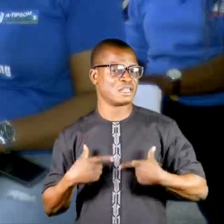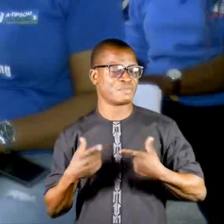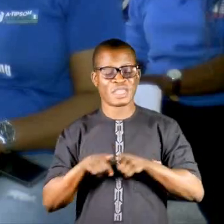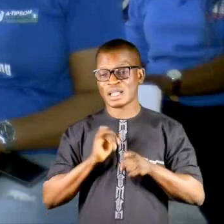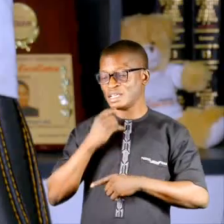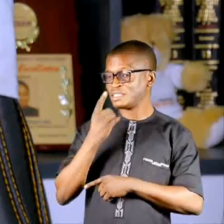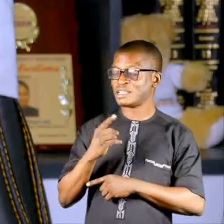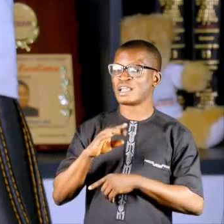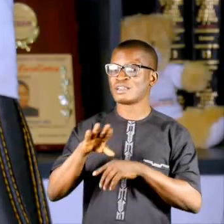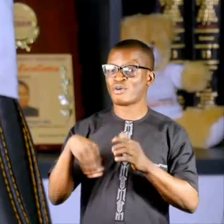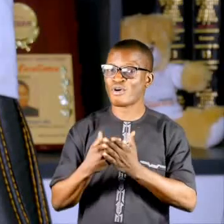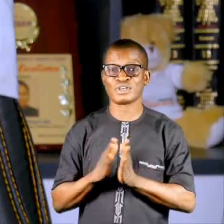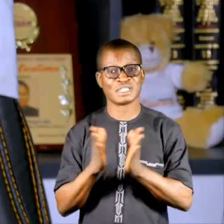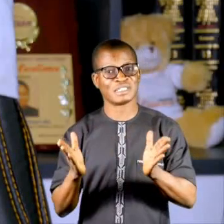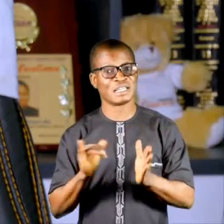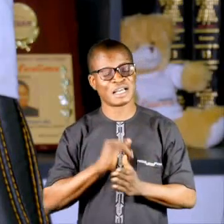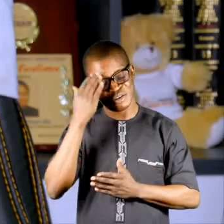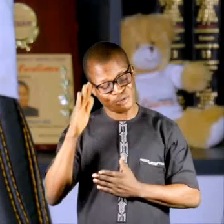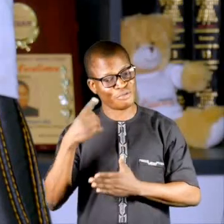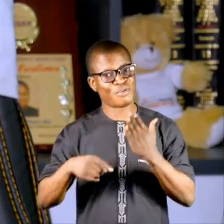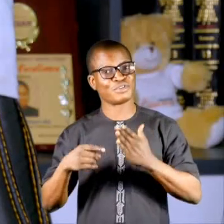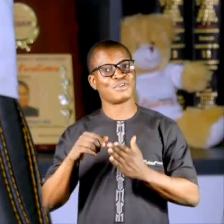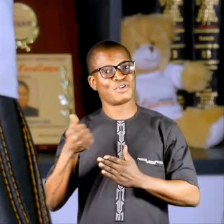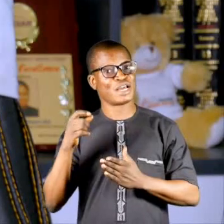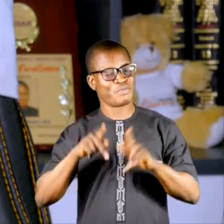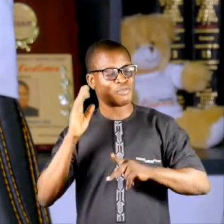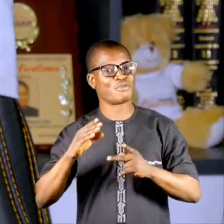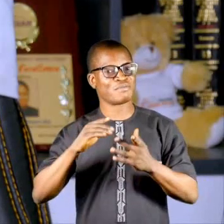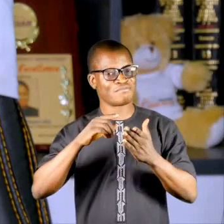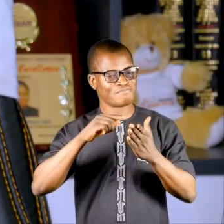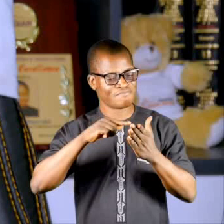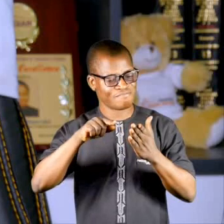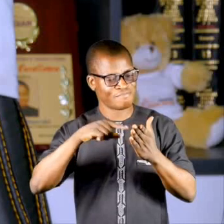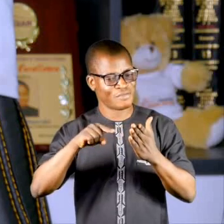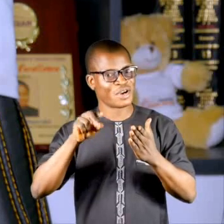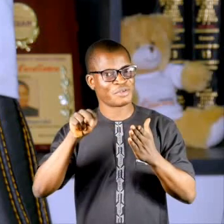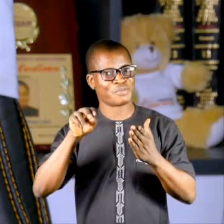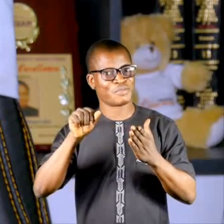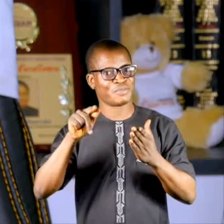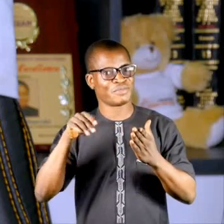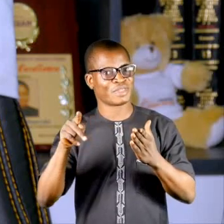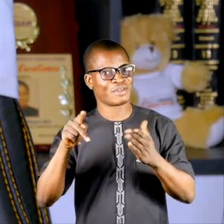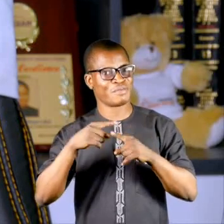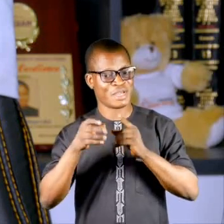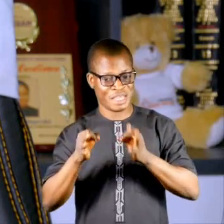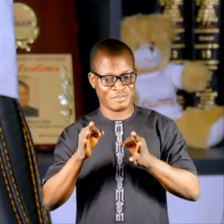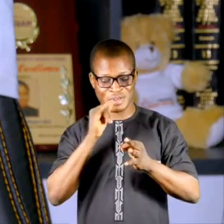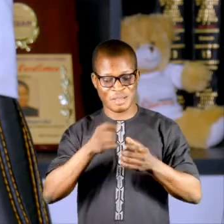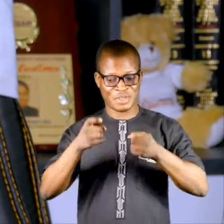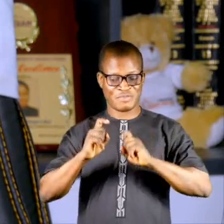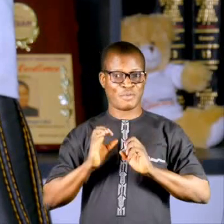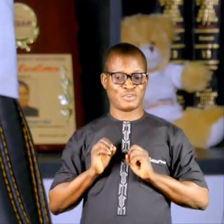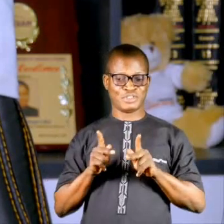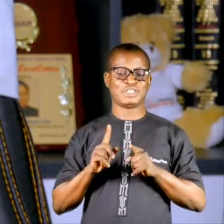So like I said, all in all, I think, I don't know what other people will score NAPTIP, but if I, you know, I'm